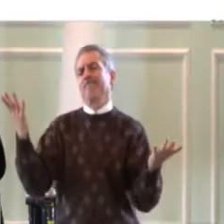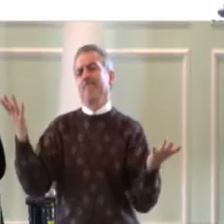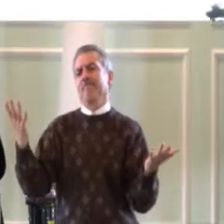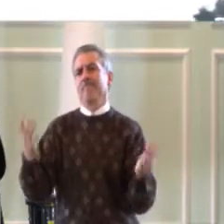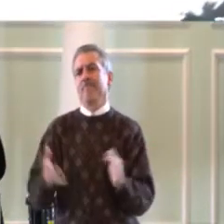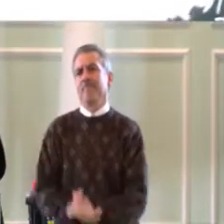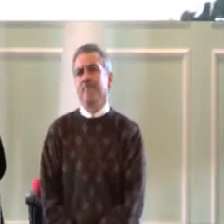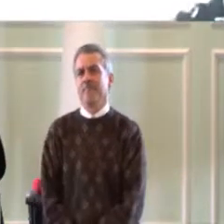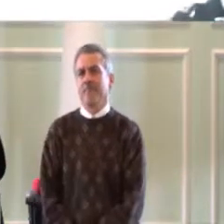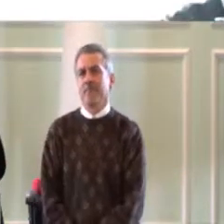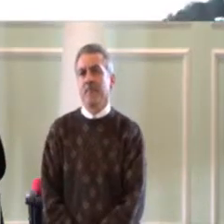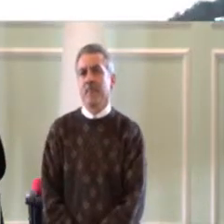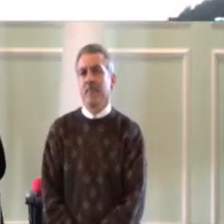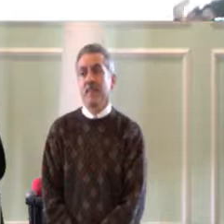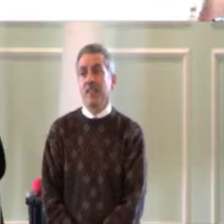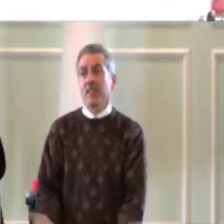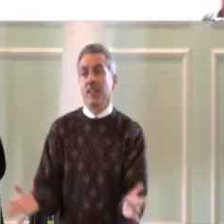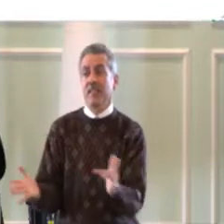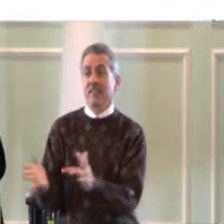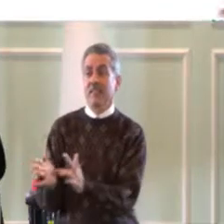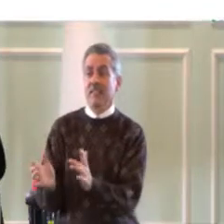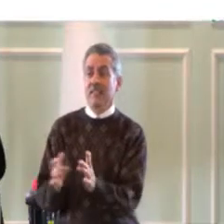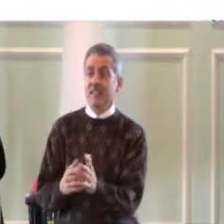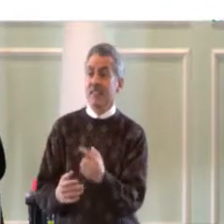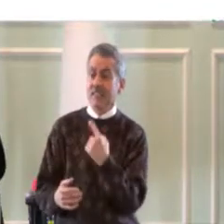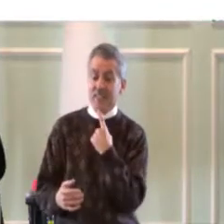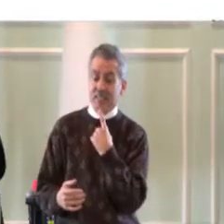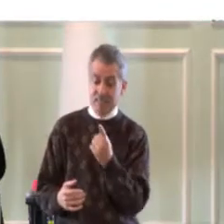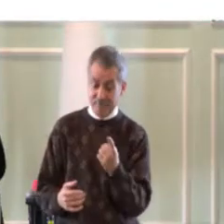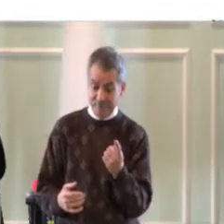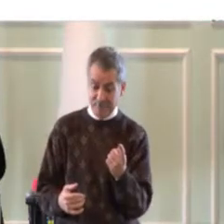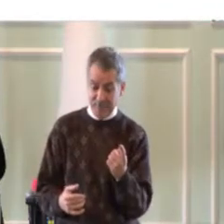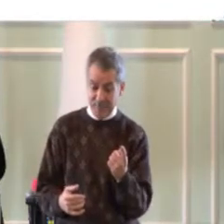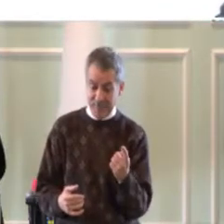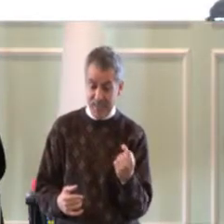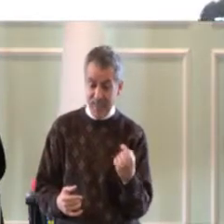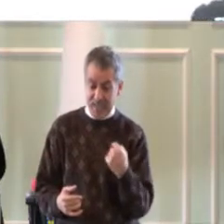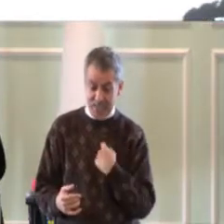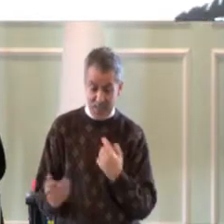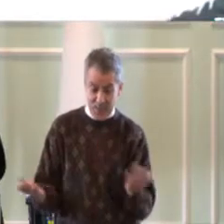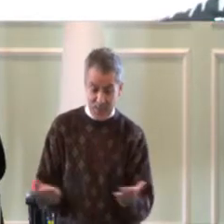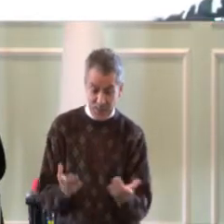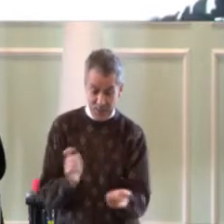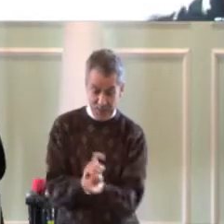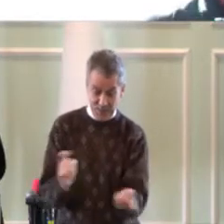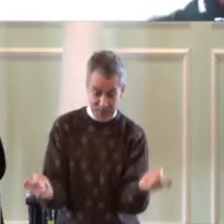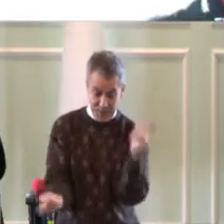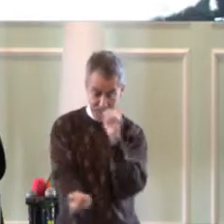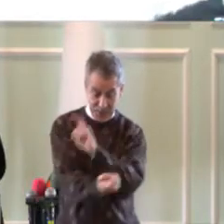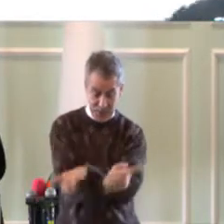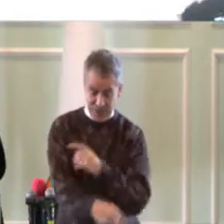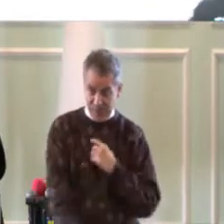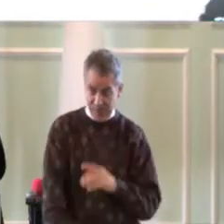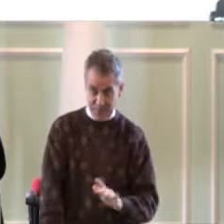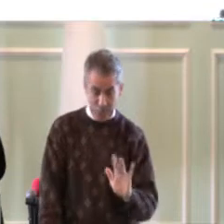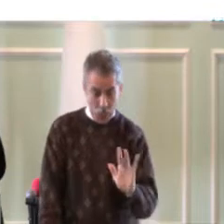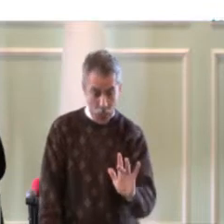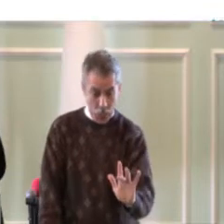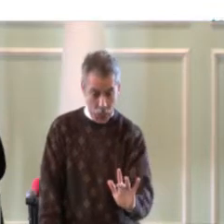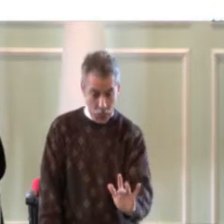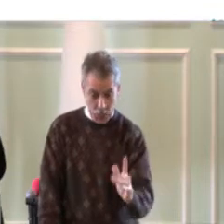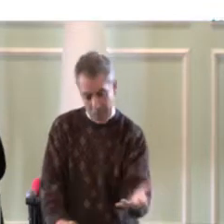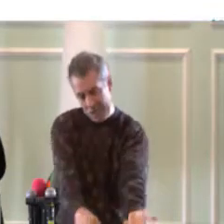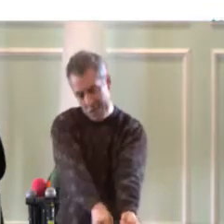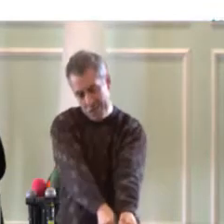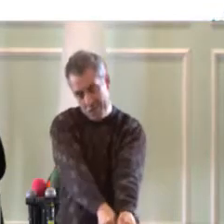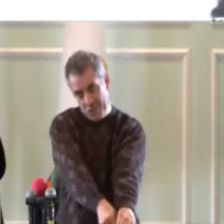Well, I'm here to tell you that your life is about to change. And so Jesus touched him and pulled him